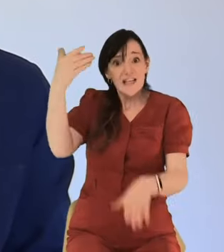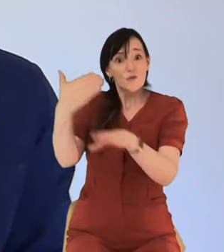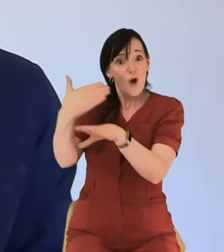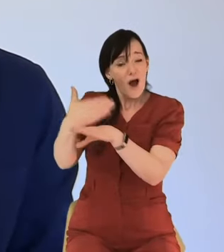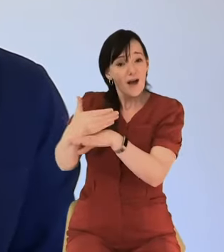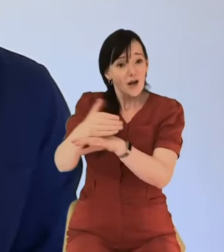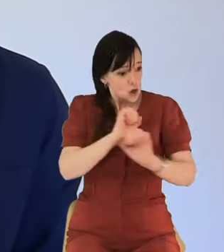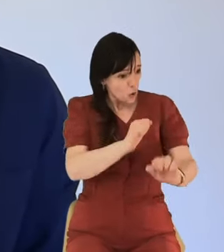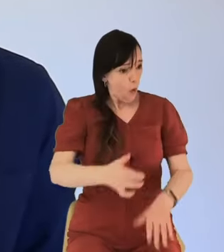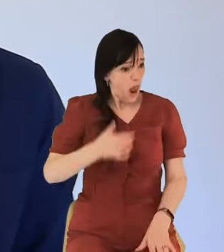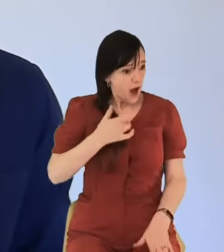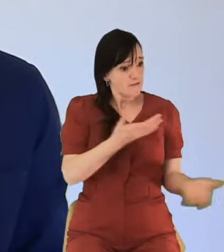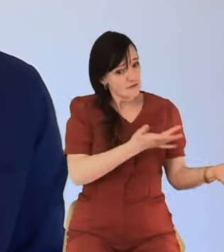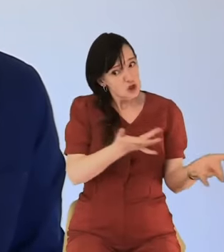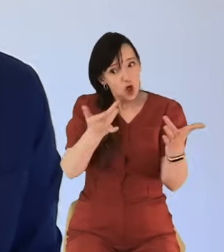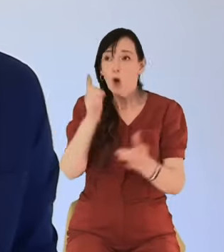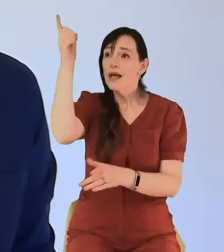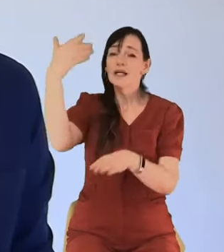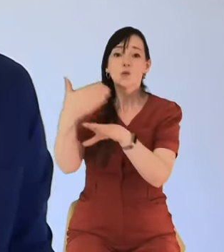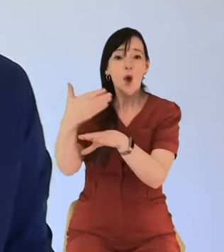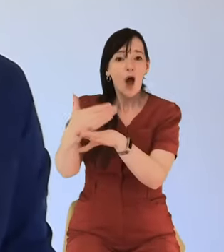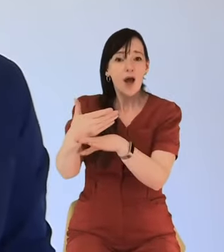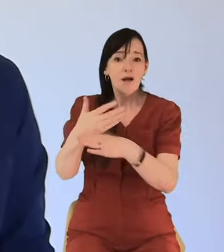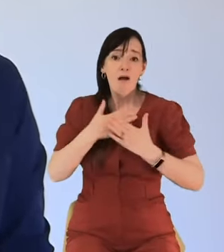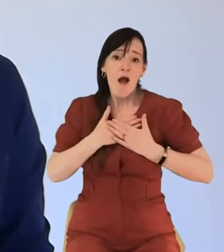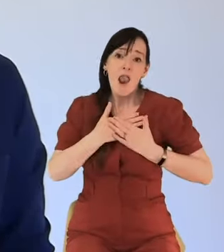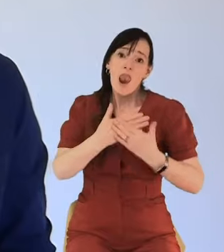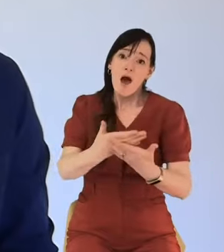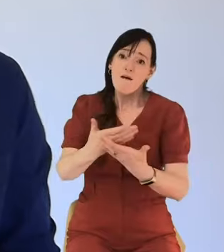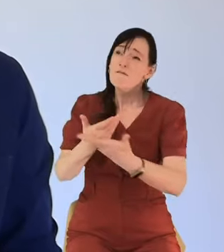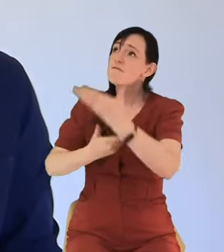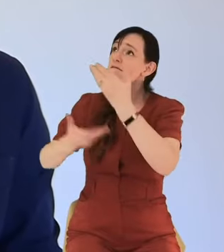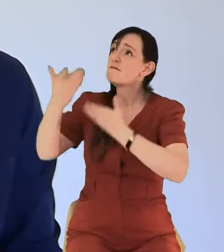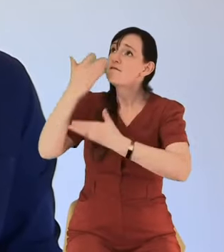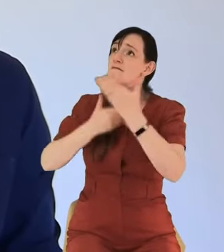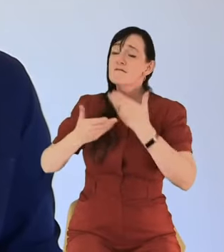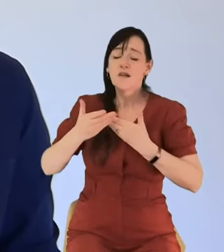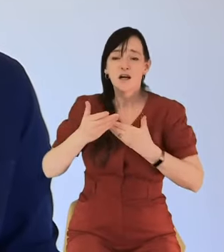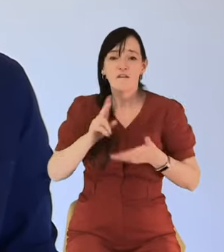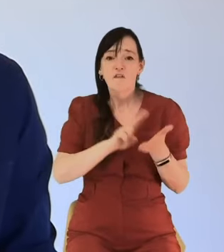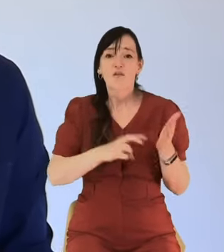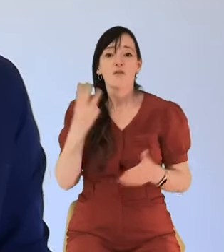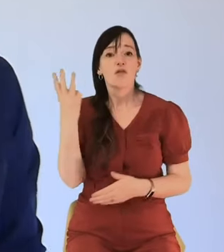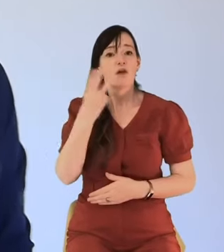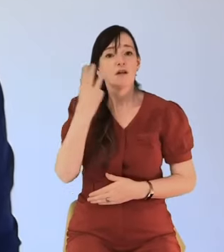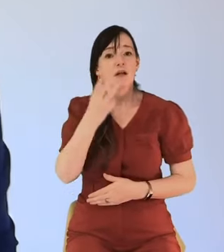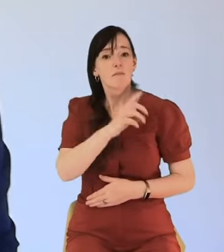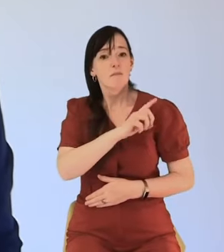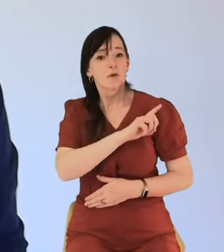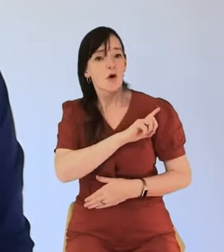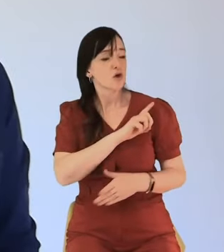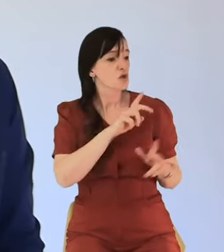Verse 13, they are loved by the Lord. Verse 13, because God chose